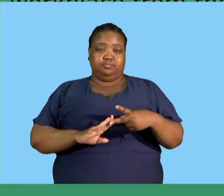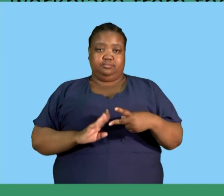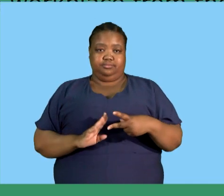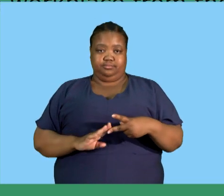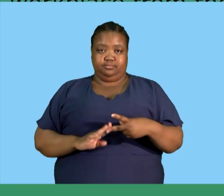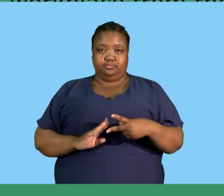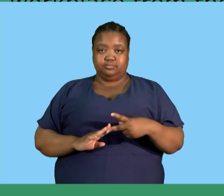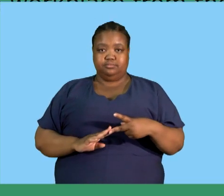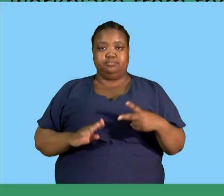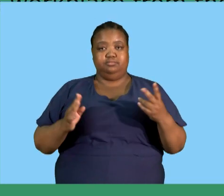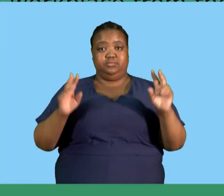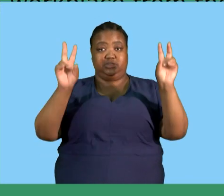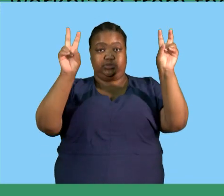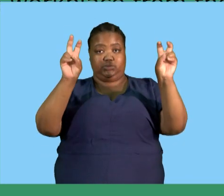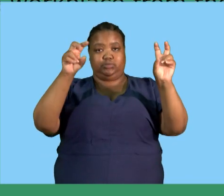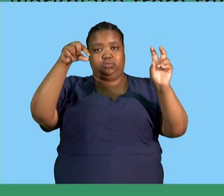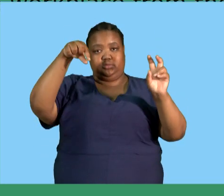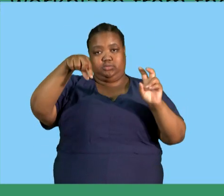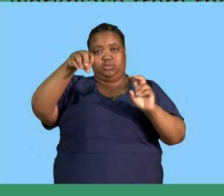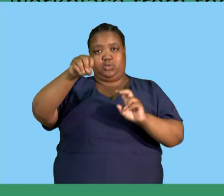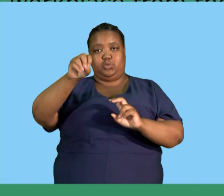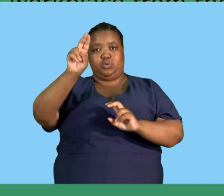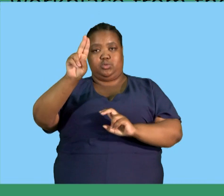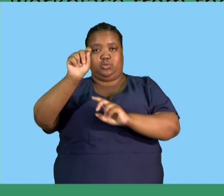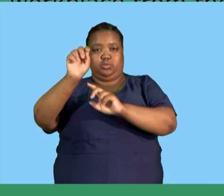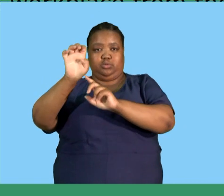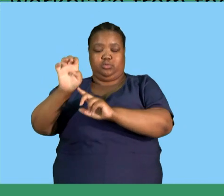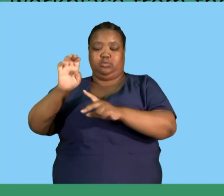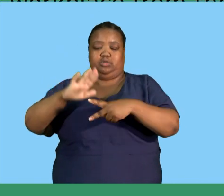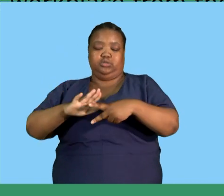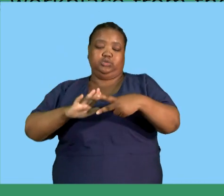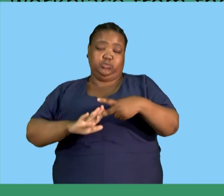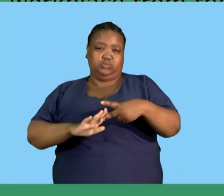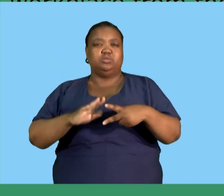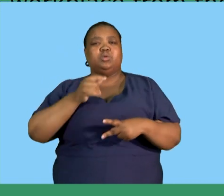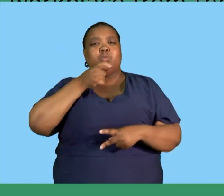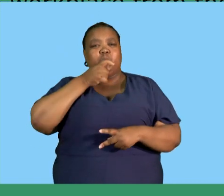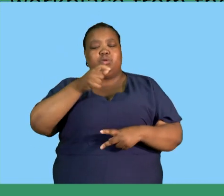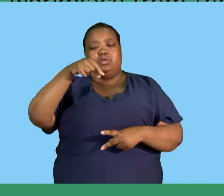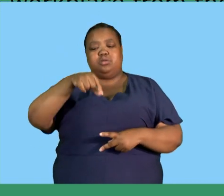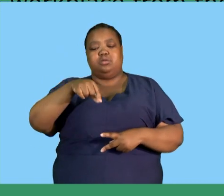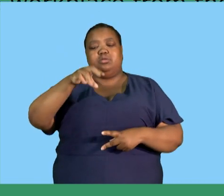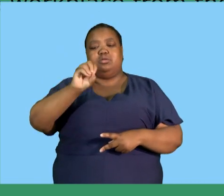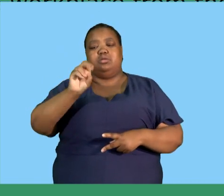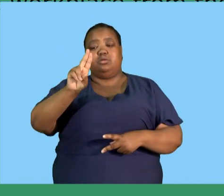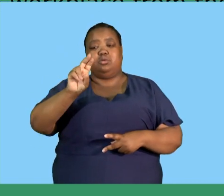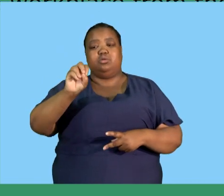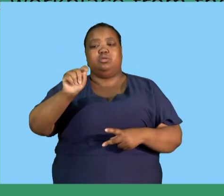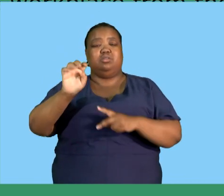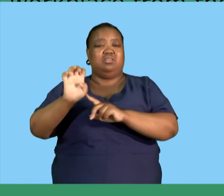The second question says, quote two. So quote means what? Means word